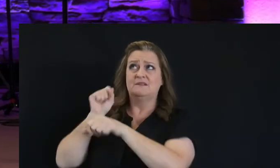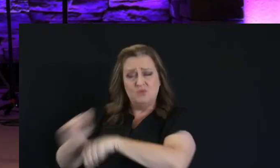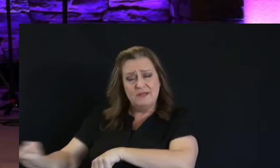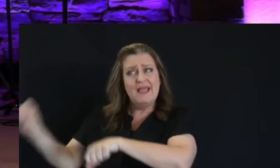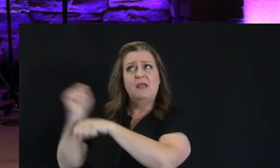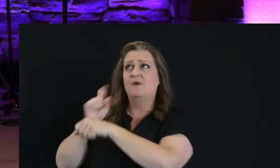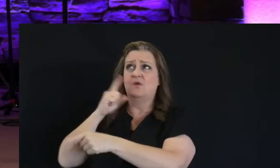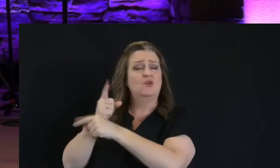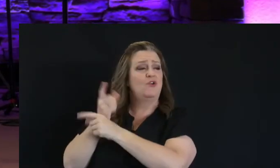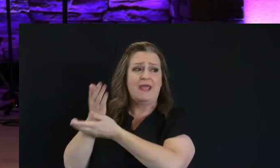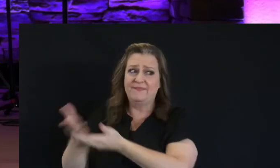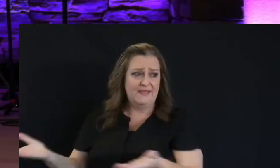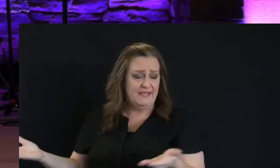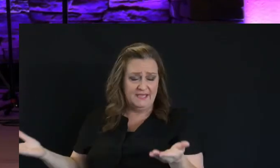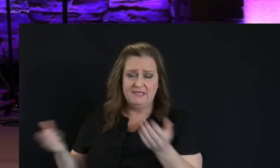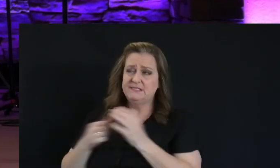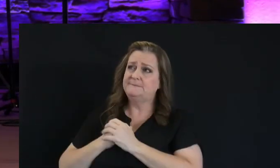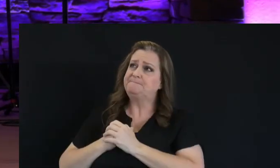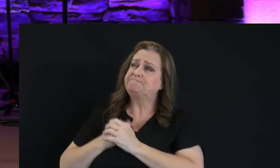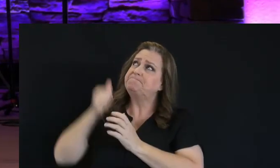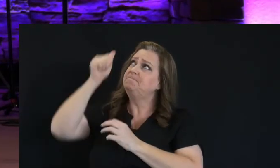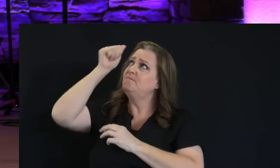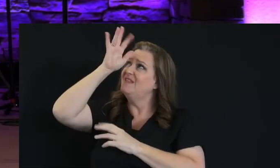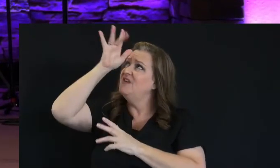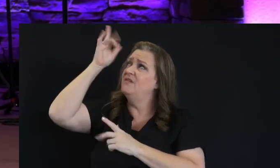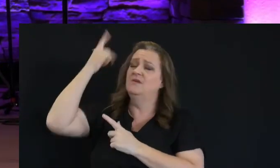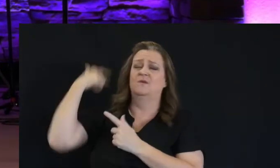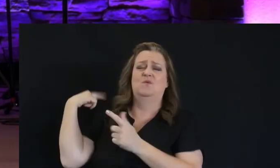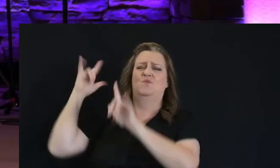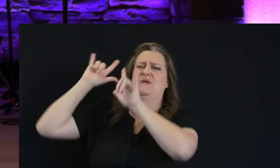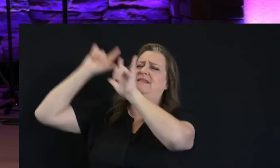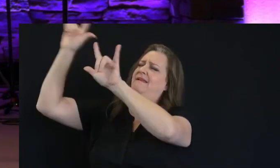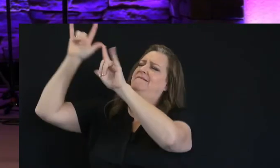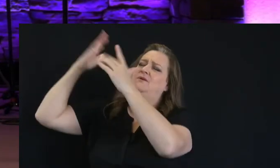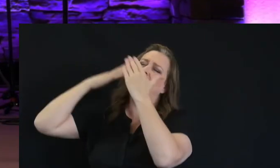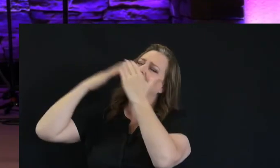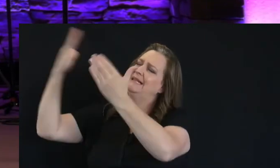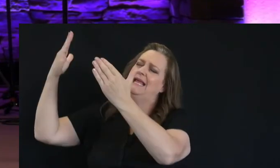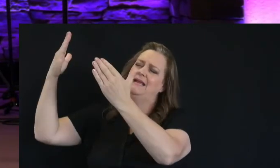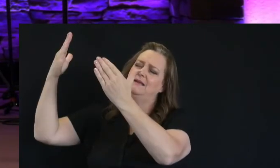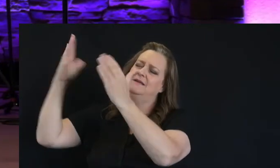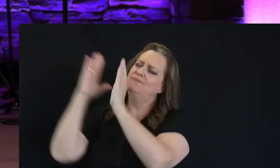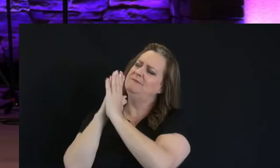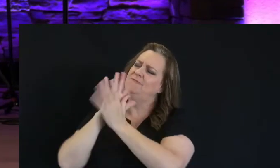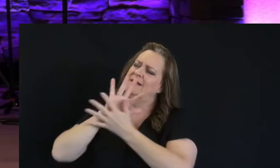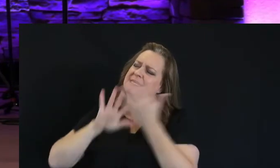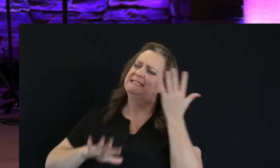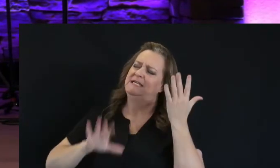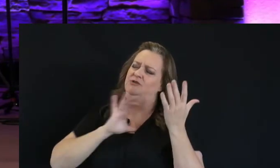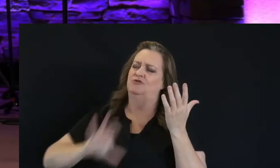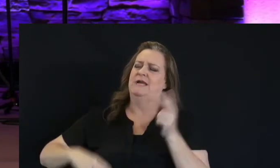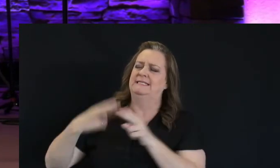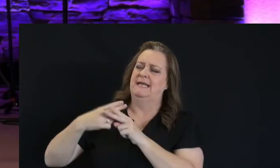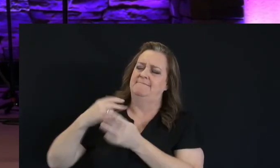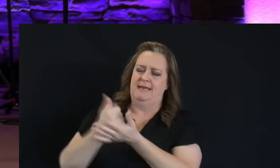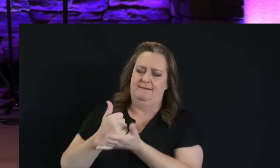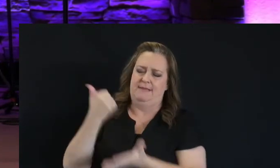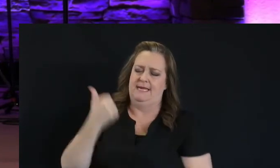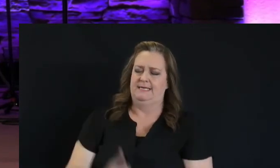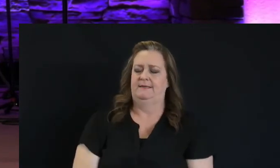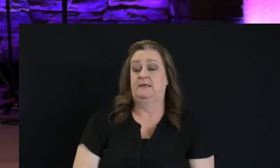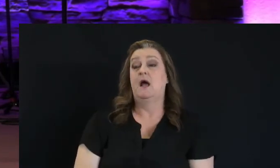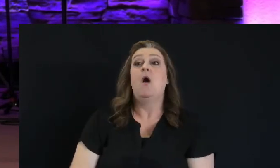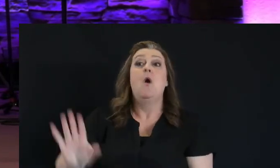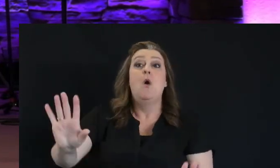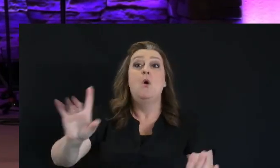things. So, Father, we love you. We thank you. And we pray these things in Christ's name. Amen.